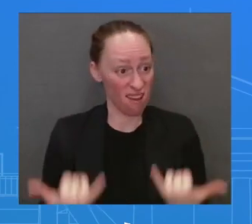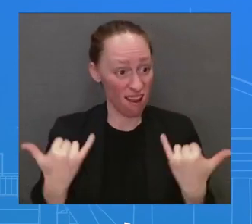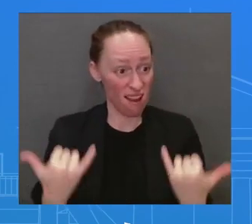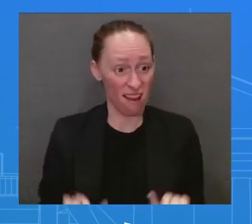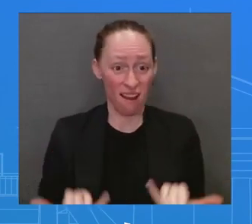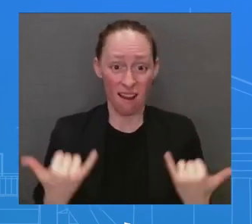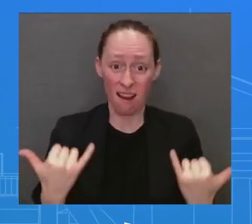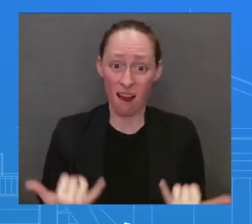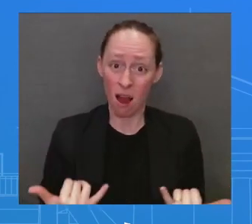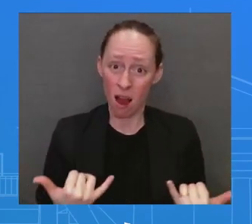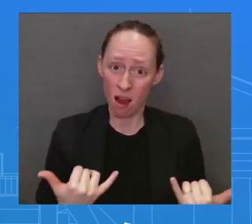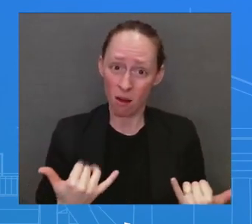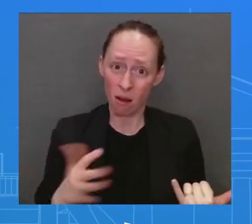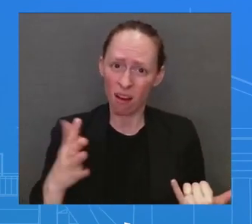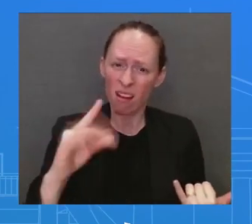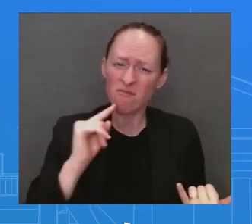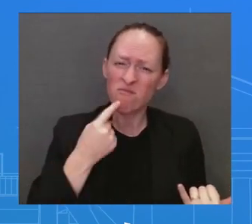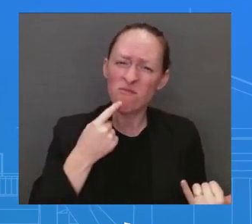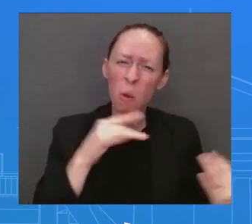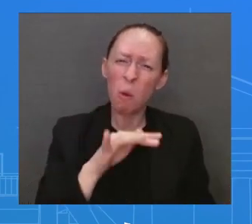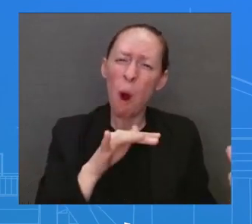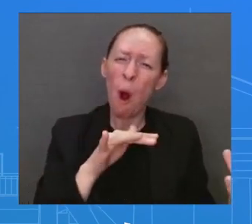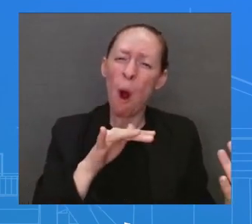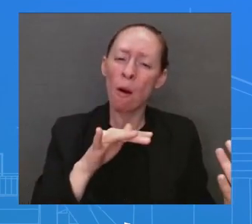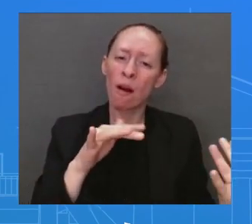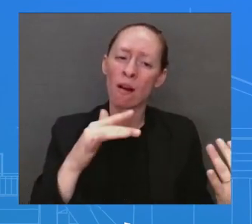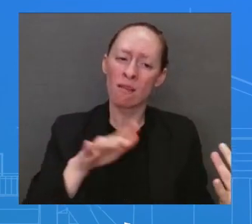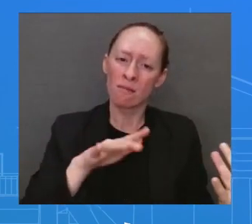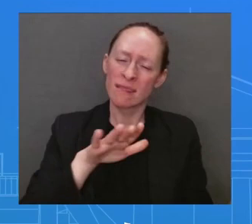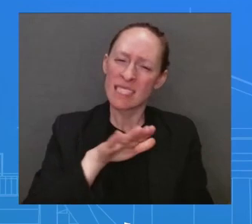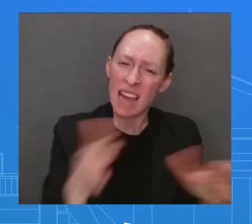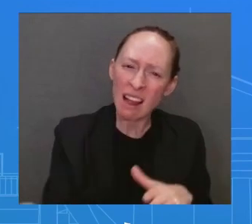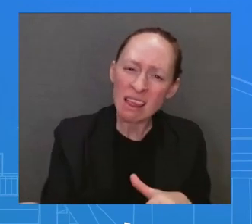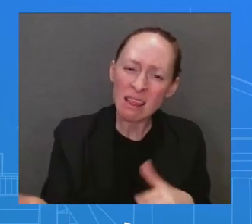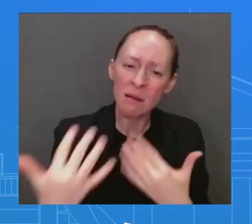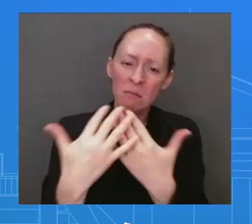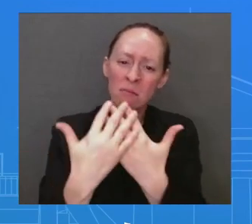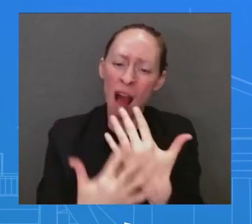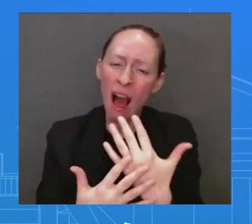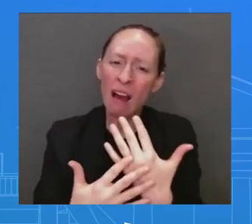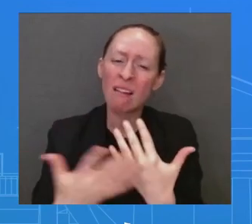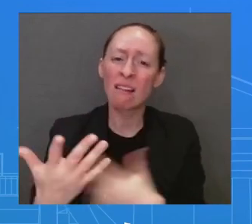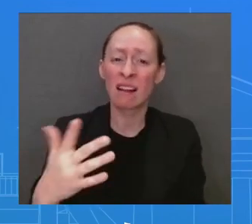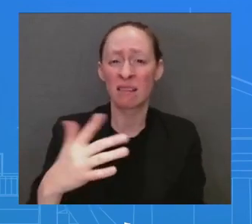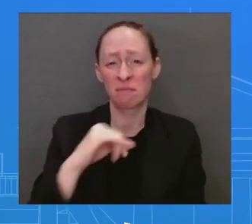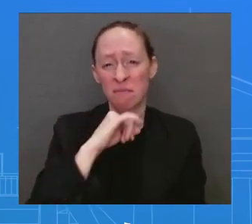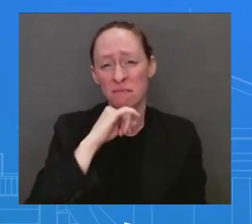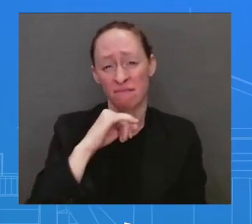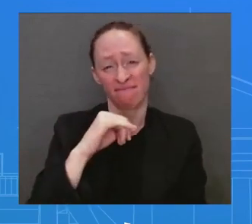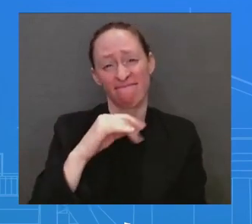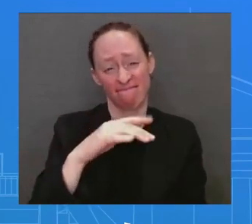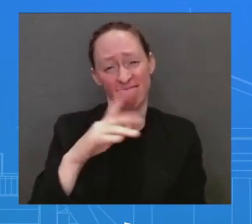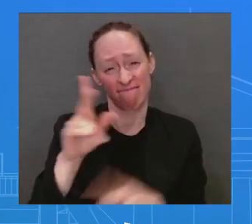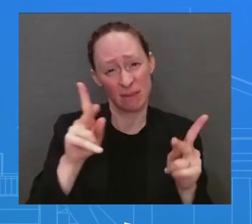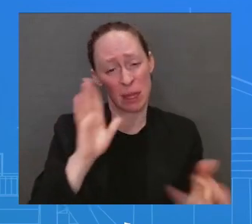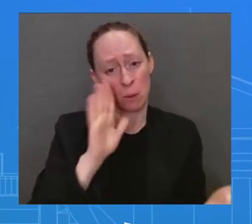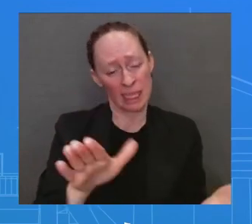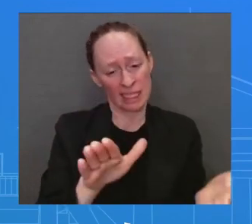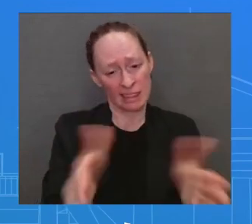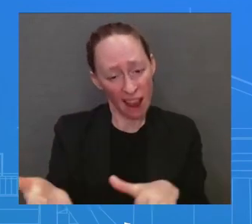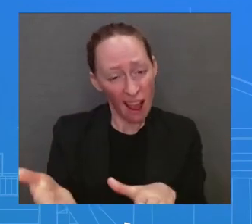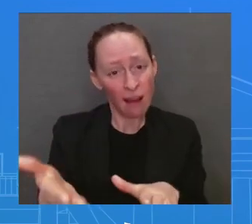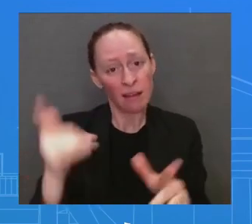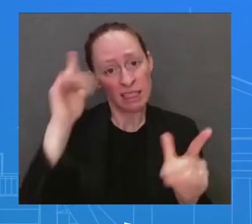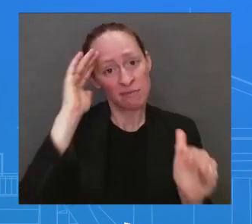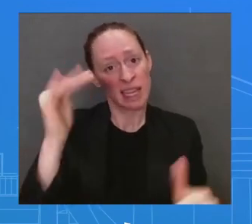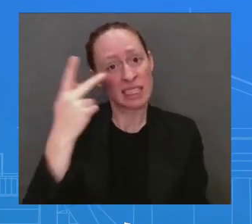is ugly. And it's going to be messy. And innocent civilians are going to be hurt going forward. I wish I could tell you something